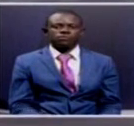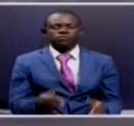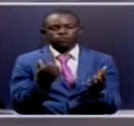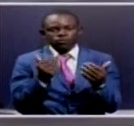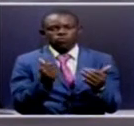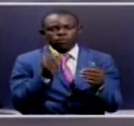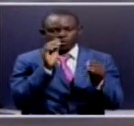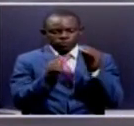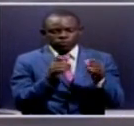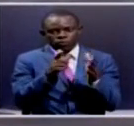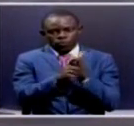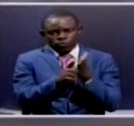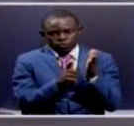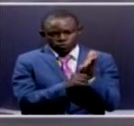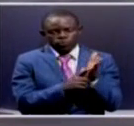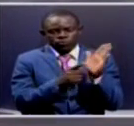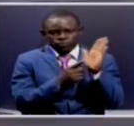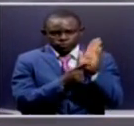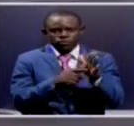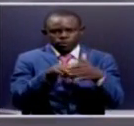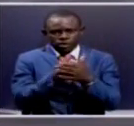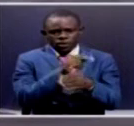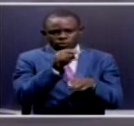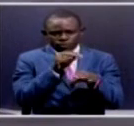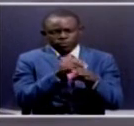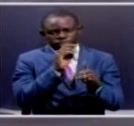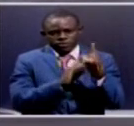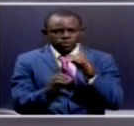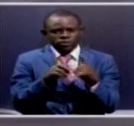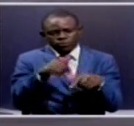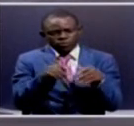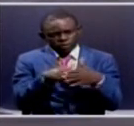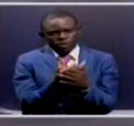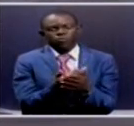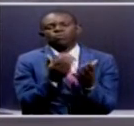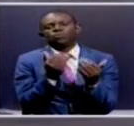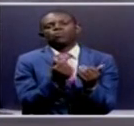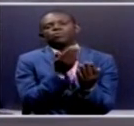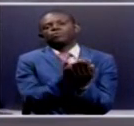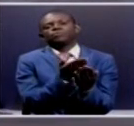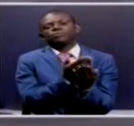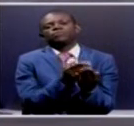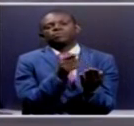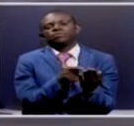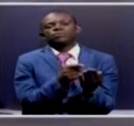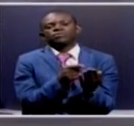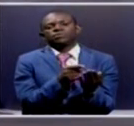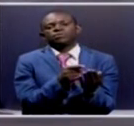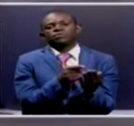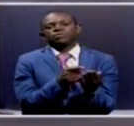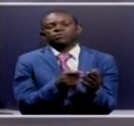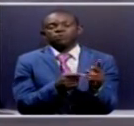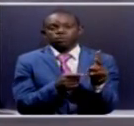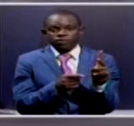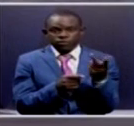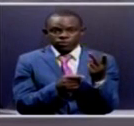from the beginning to the end. The second aspect that the bill is doing is that